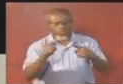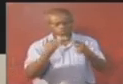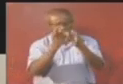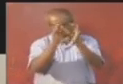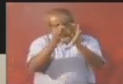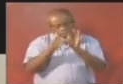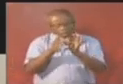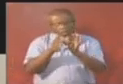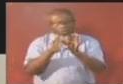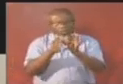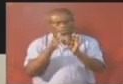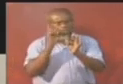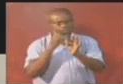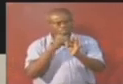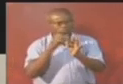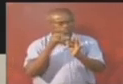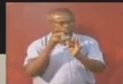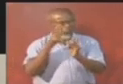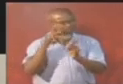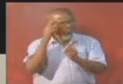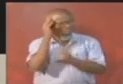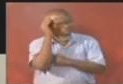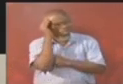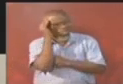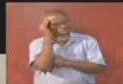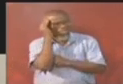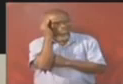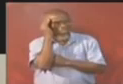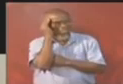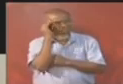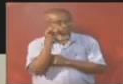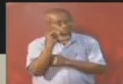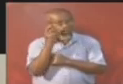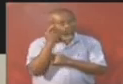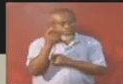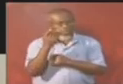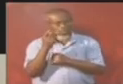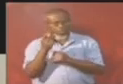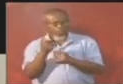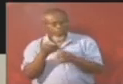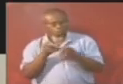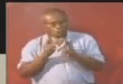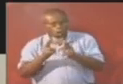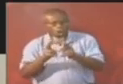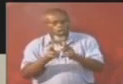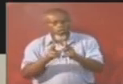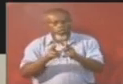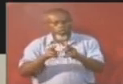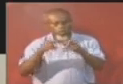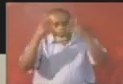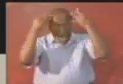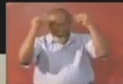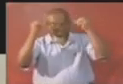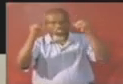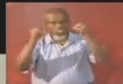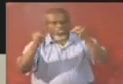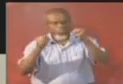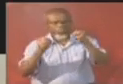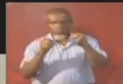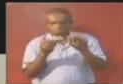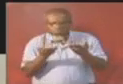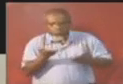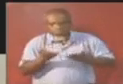some concerns over what they believe has been a lack of urgency on the part of the ministry in treating them